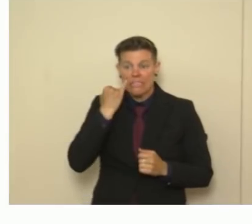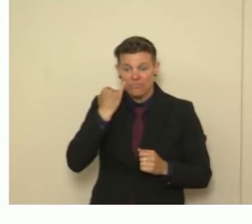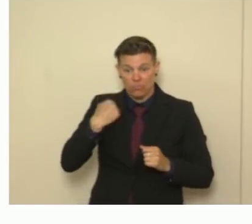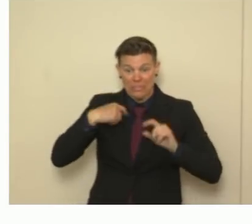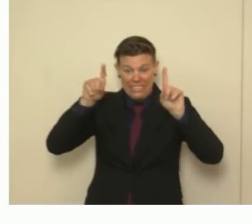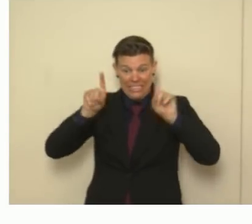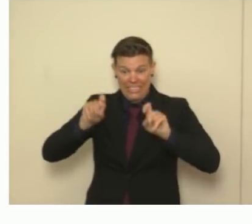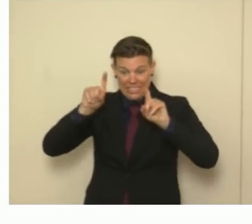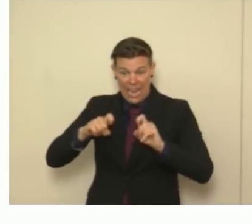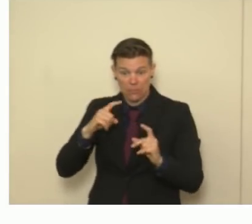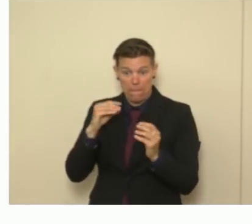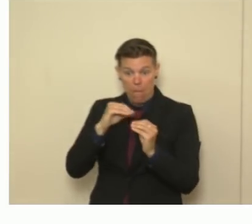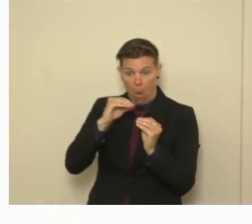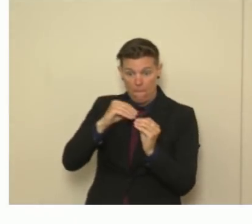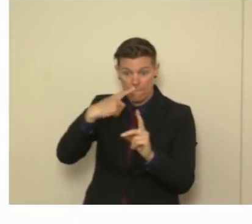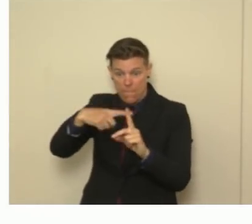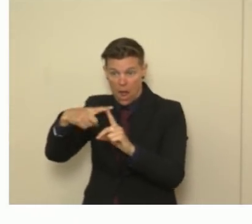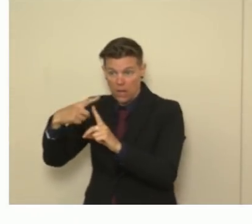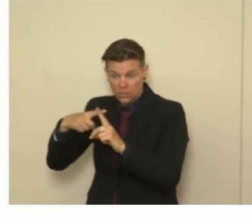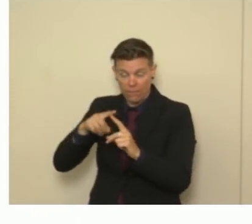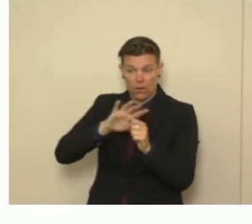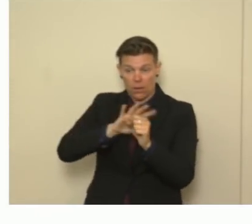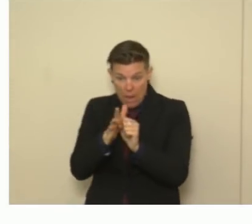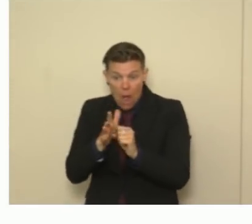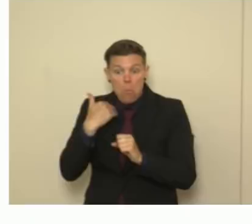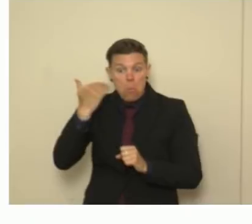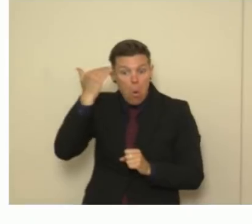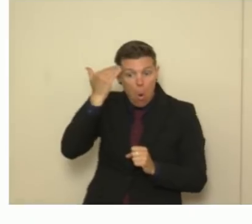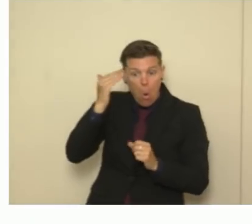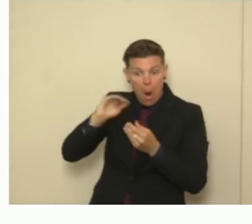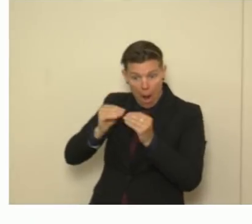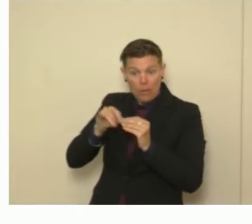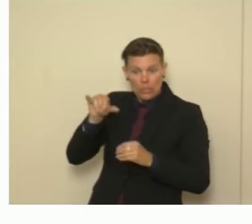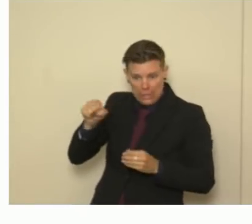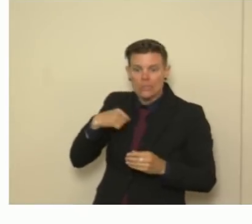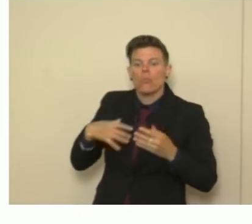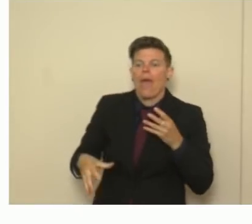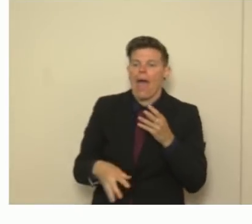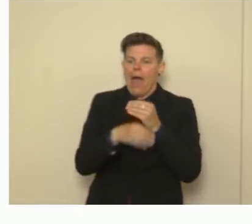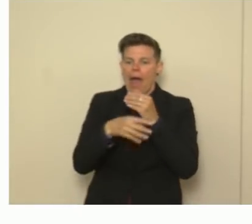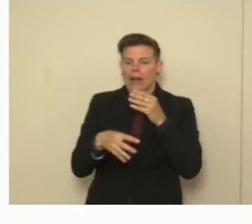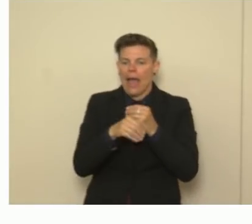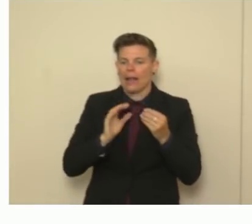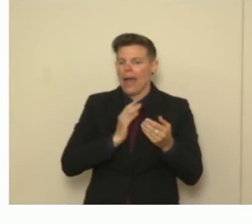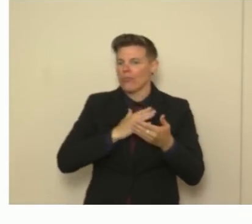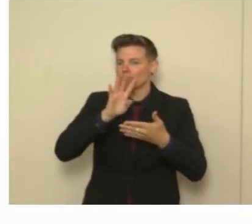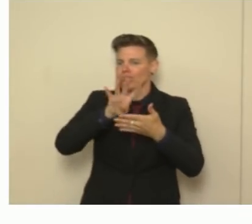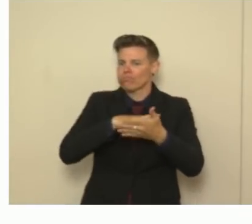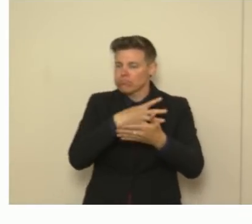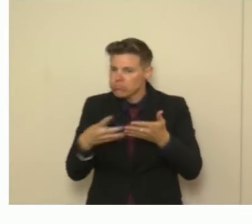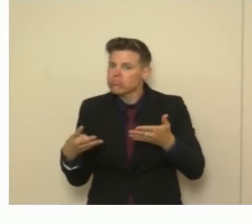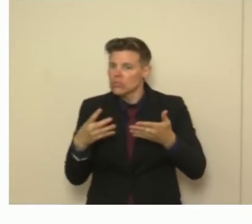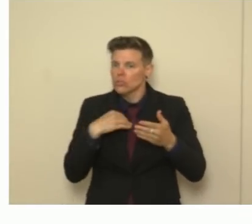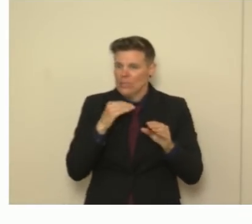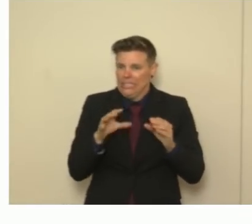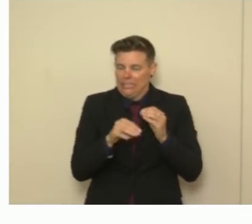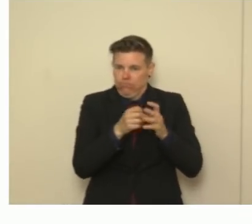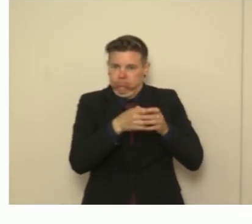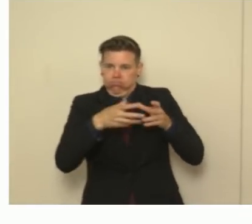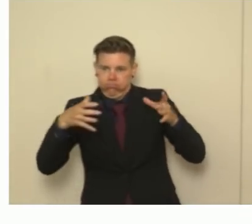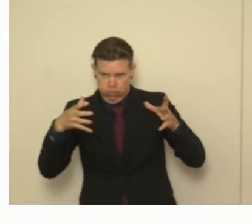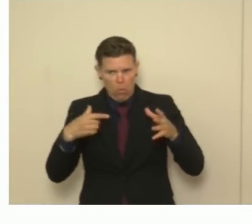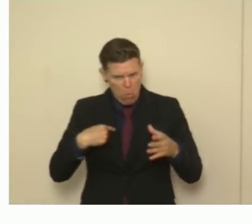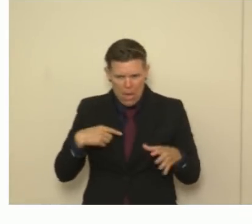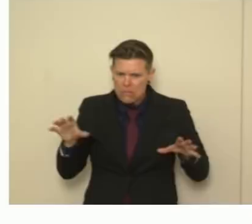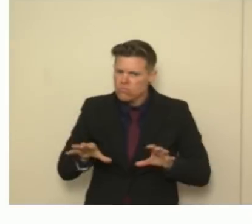people, we just find more cases, and maybe things really aren't that bad. And we're doing actually very well. We have one of the